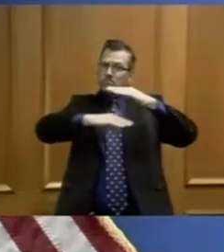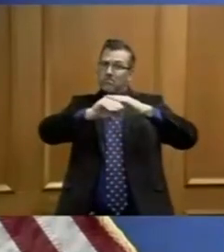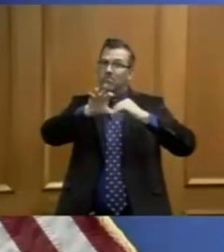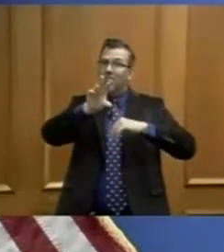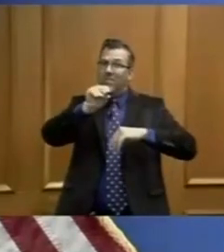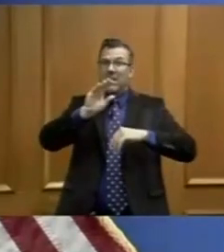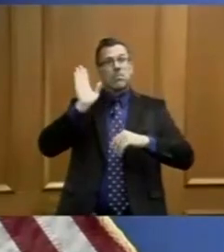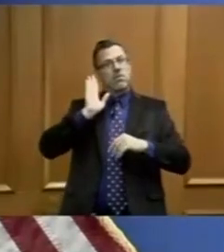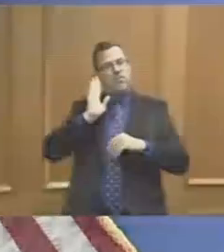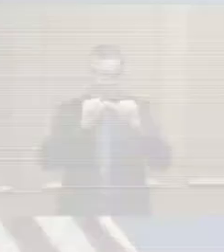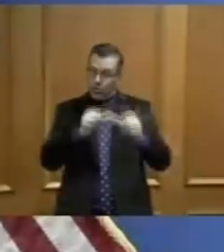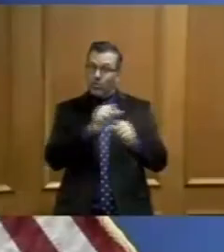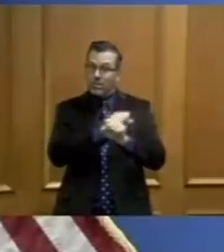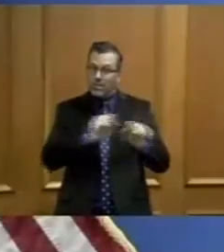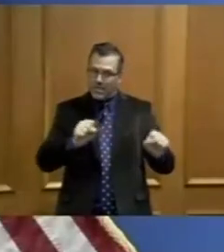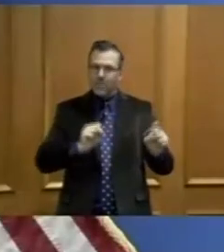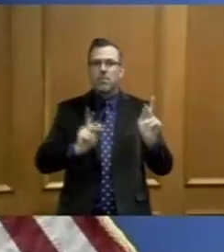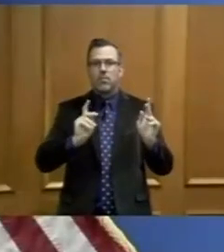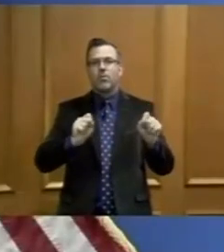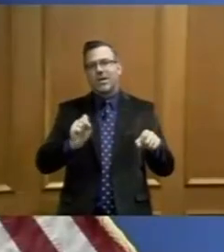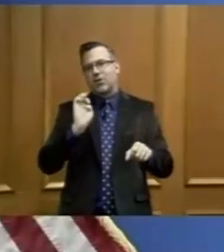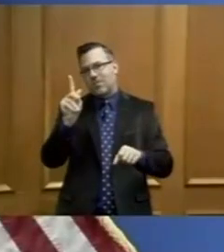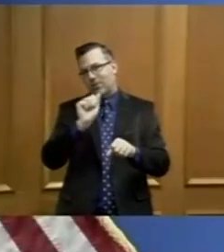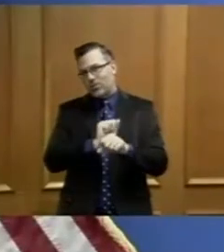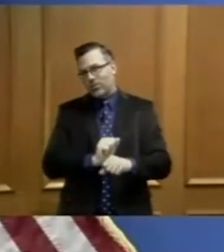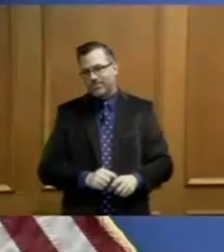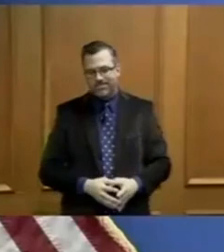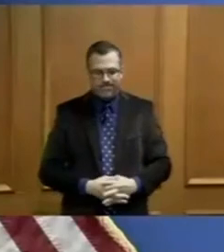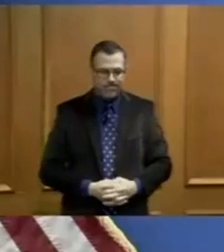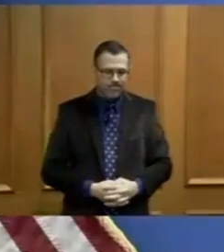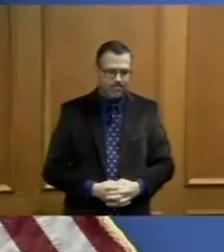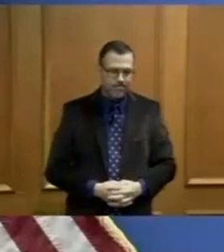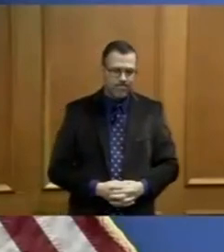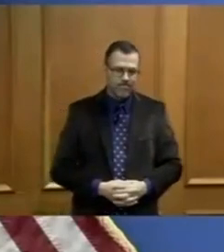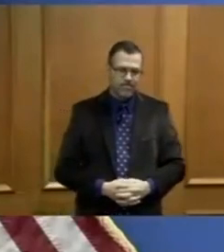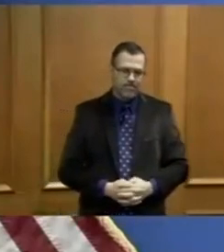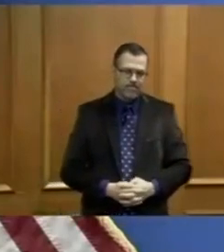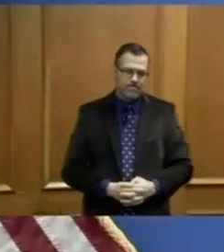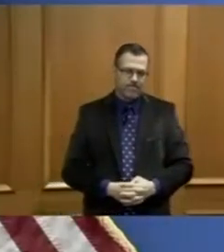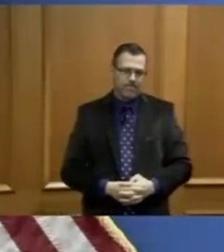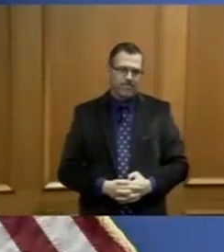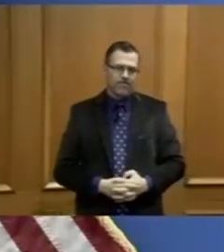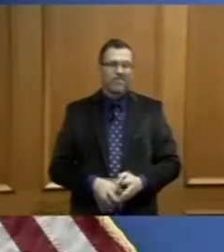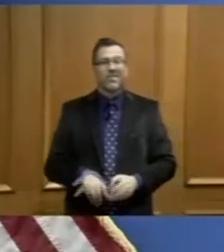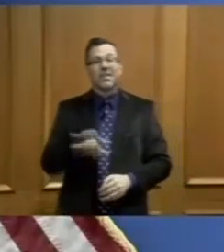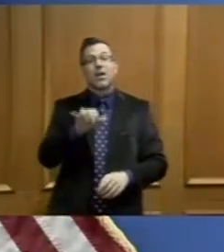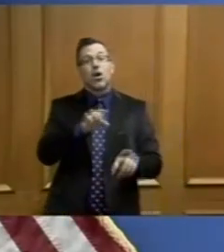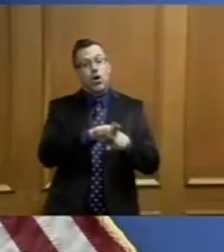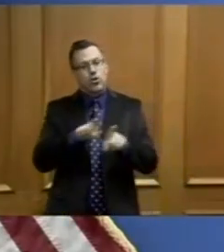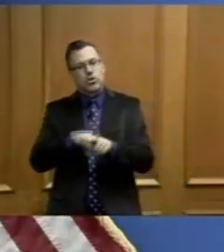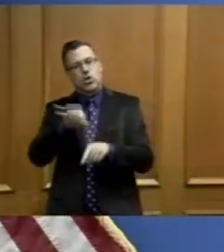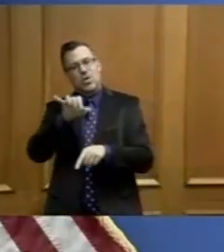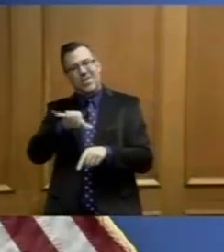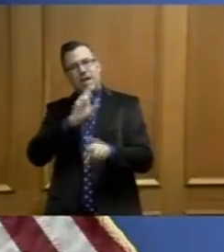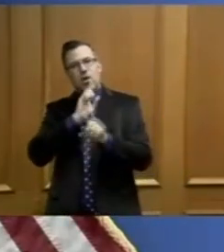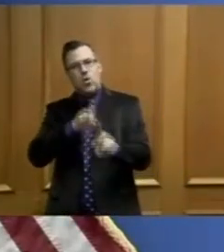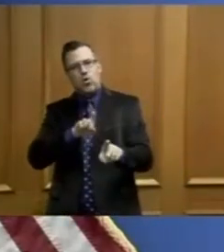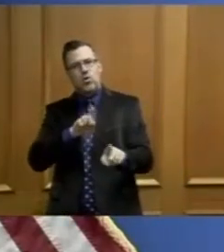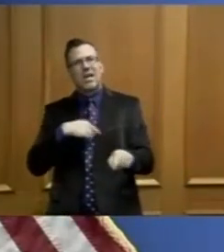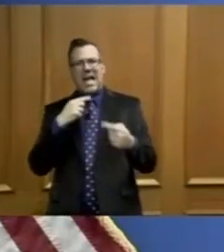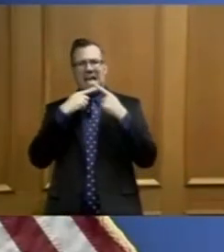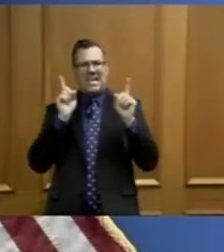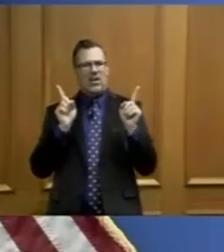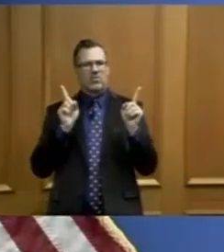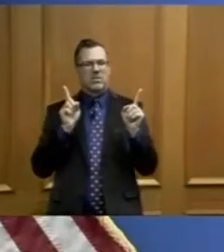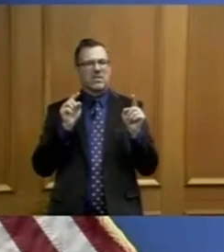groups of 10 to 50. As a part of this executive order, as announced earlier this week, larger